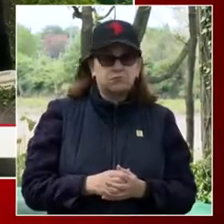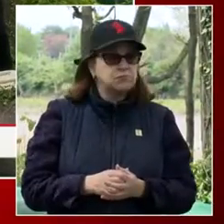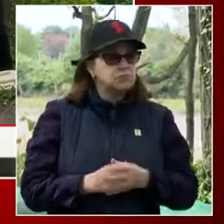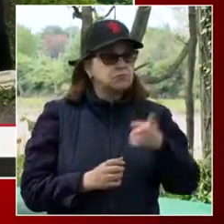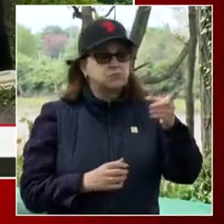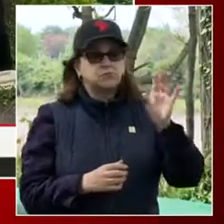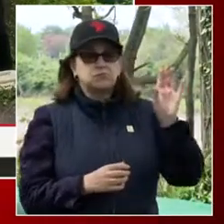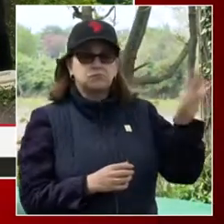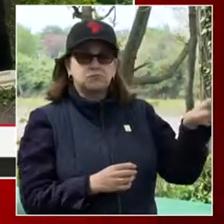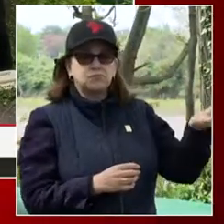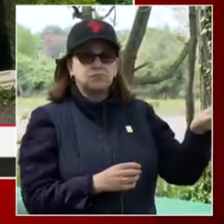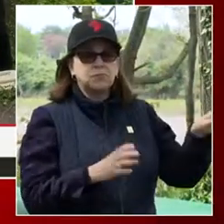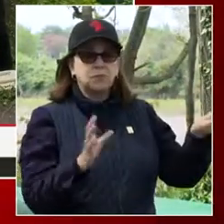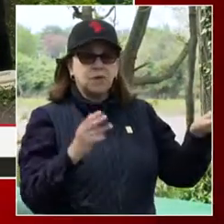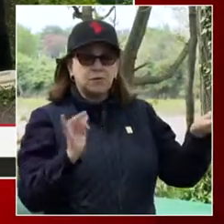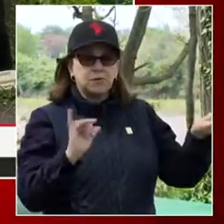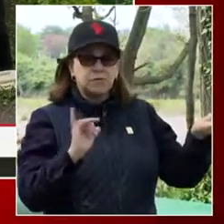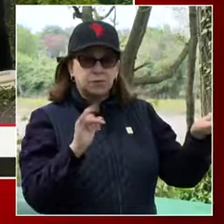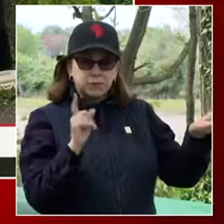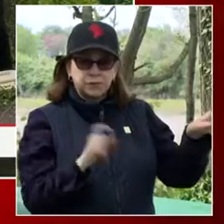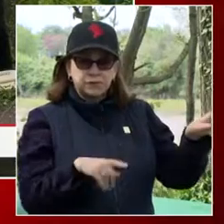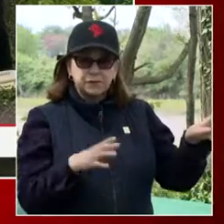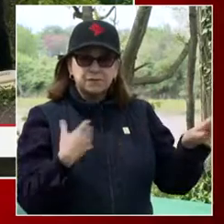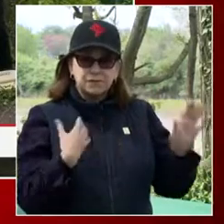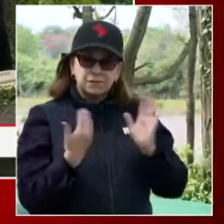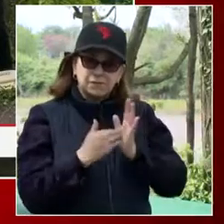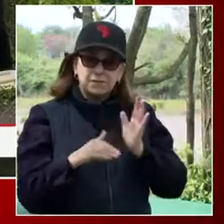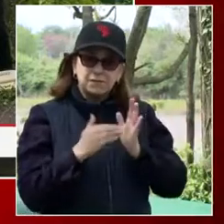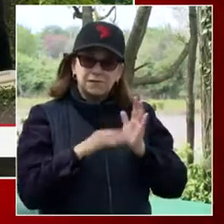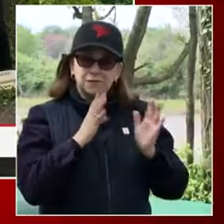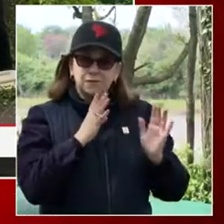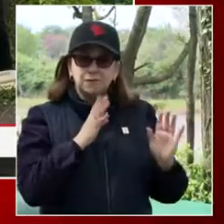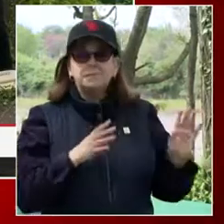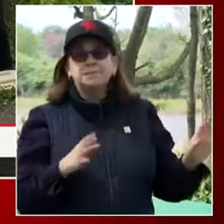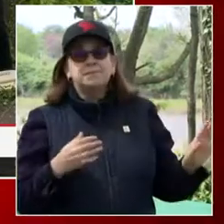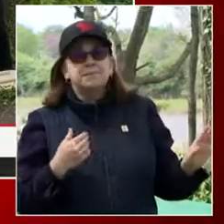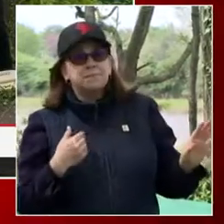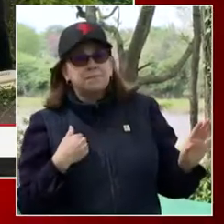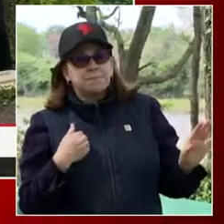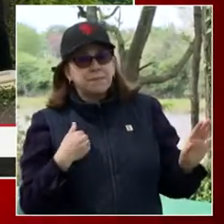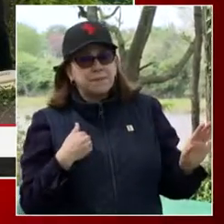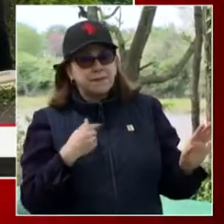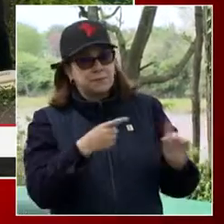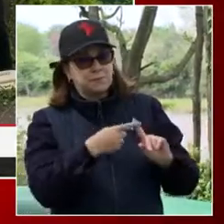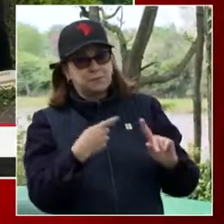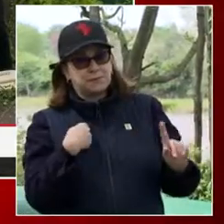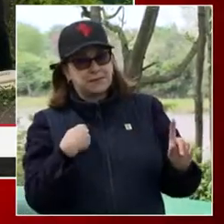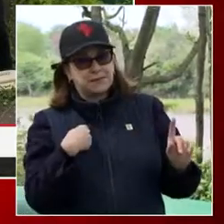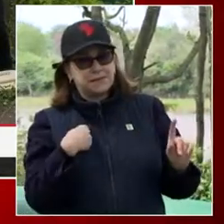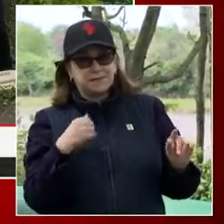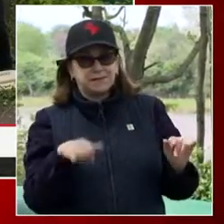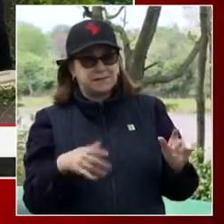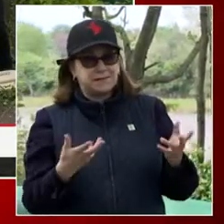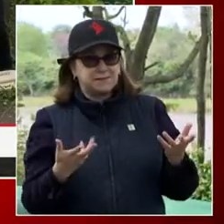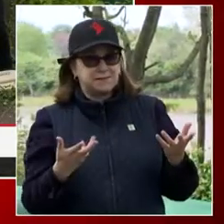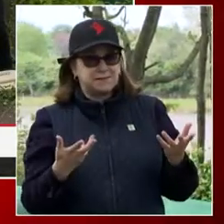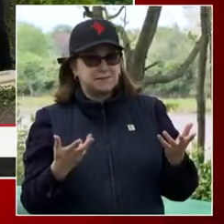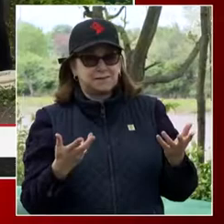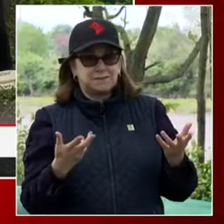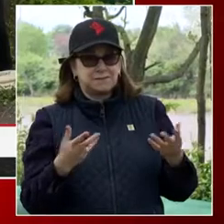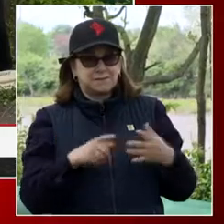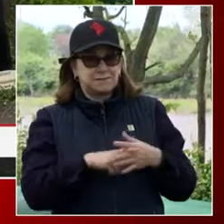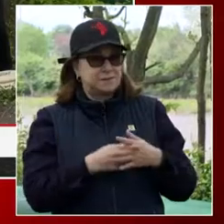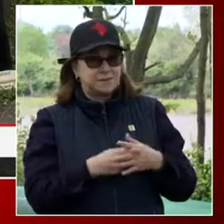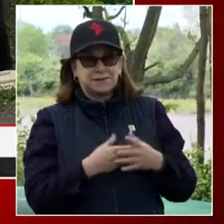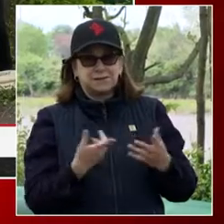area? Well, I can repeat what I said earlier because that's to me that's the beginning and the end.